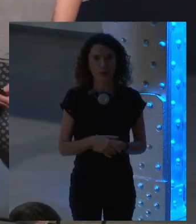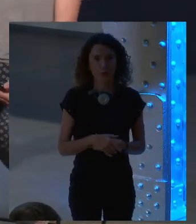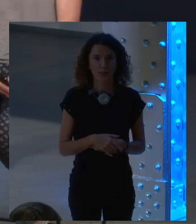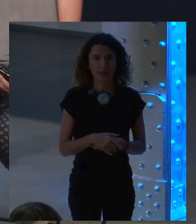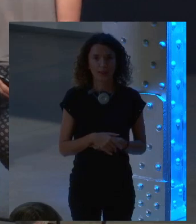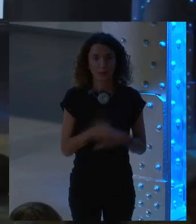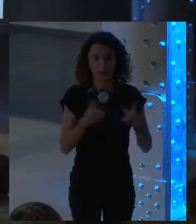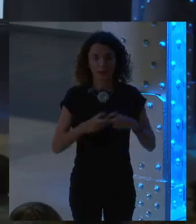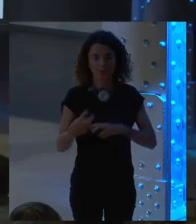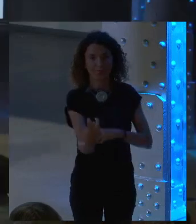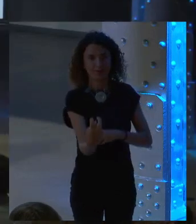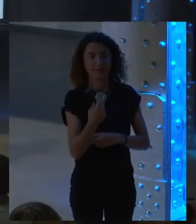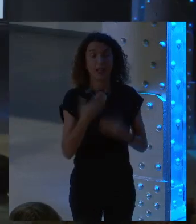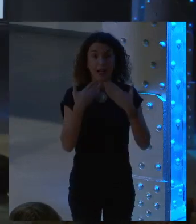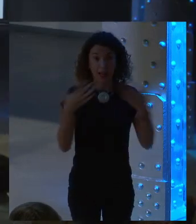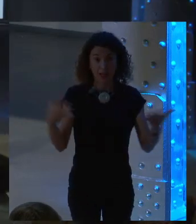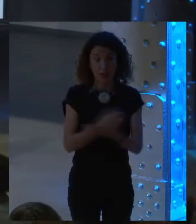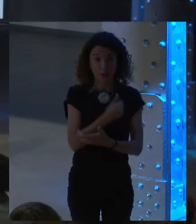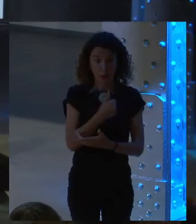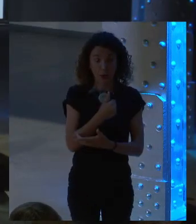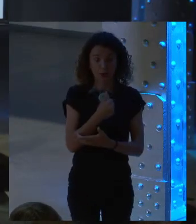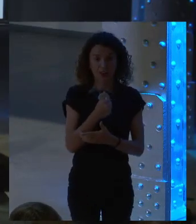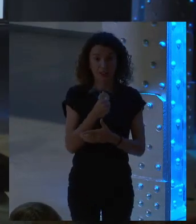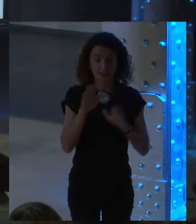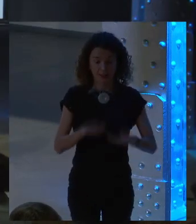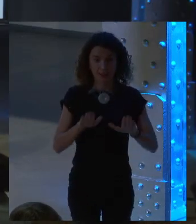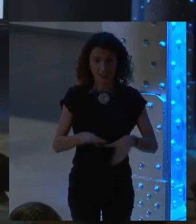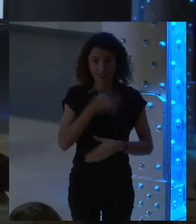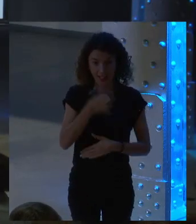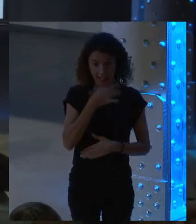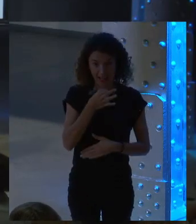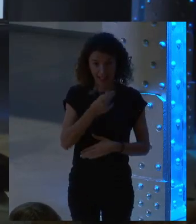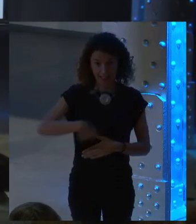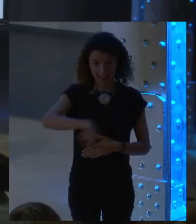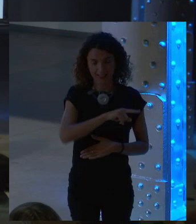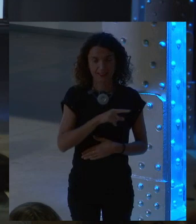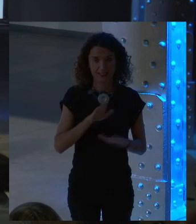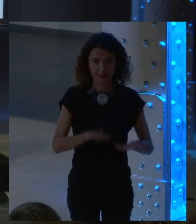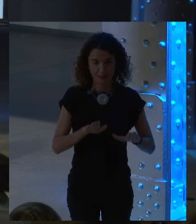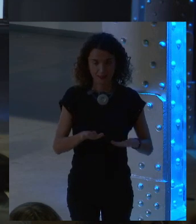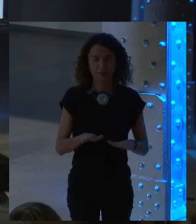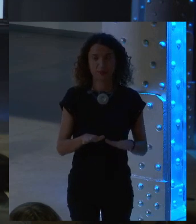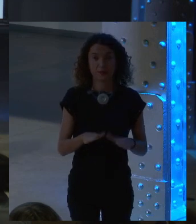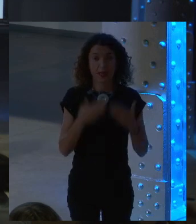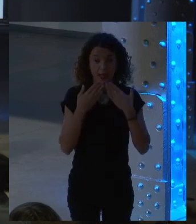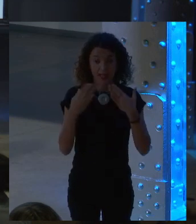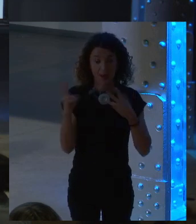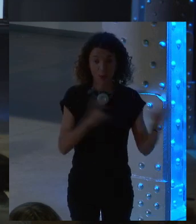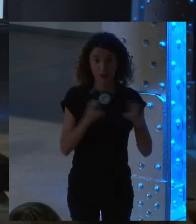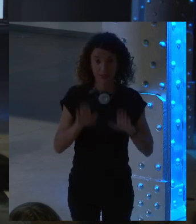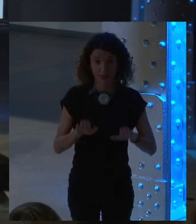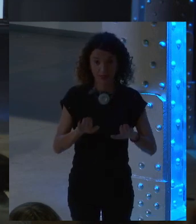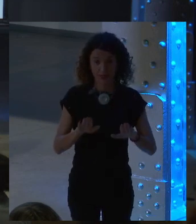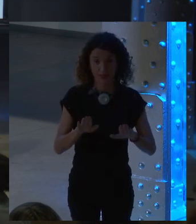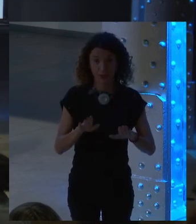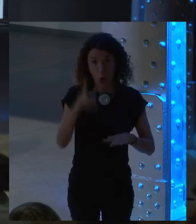Okay. Bueno, antes de nada, gracias a todos por... Alright, first of all, thanks everyone for joining us this evening and